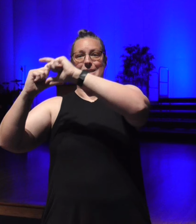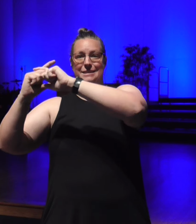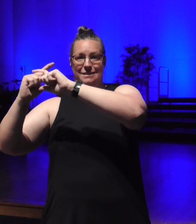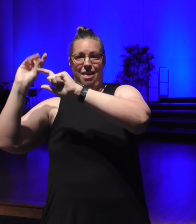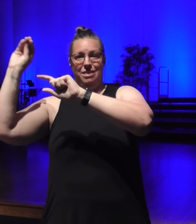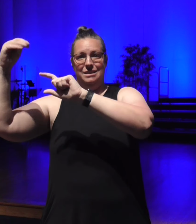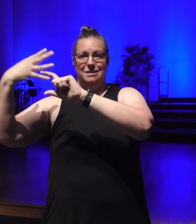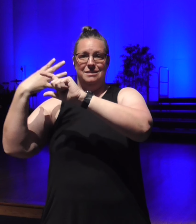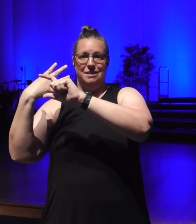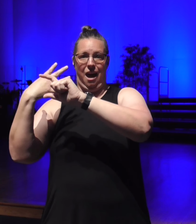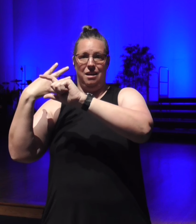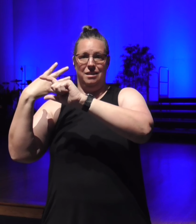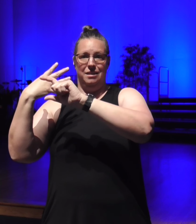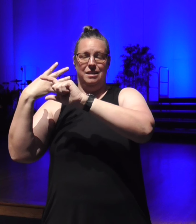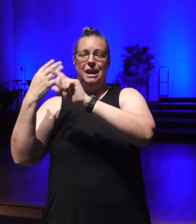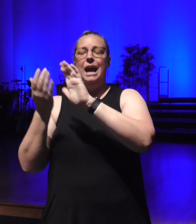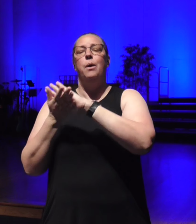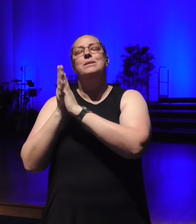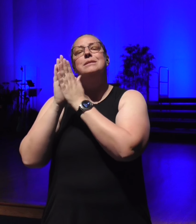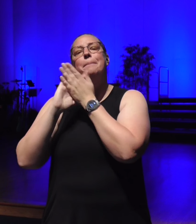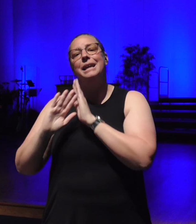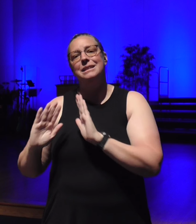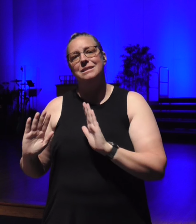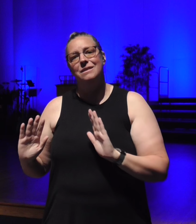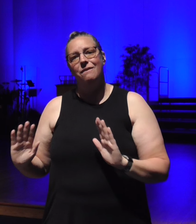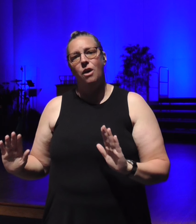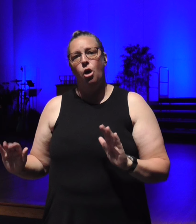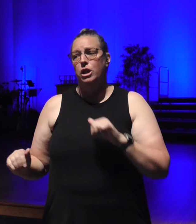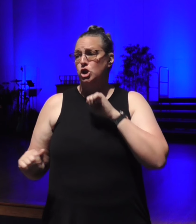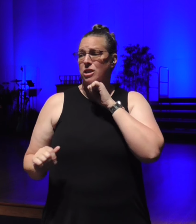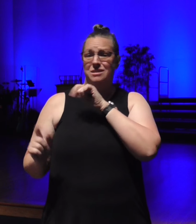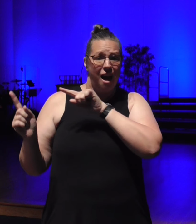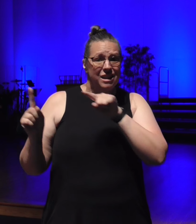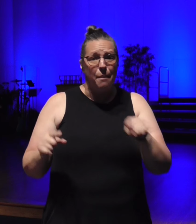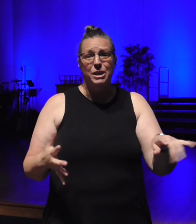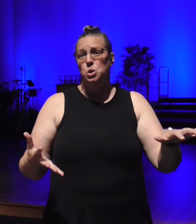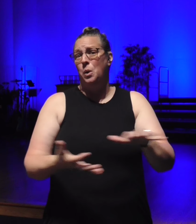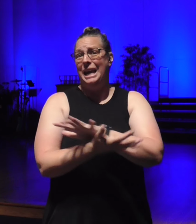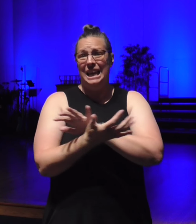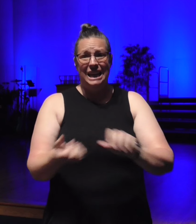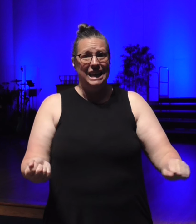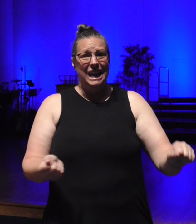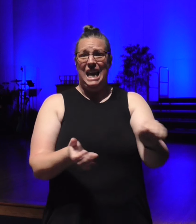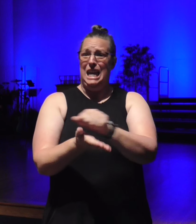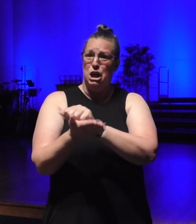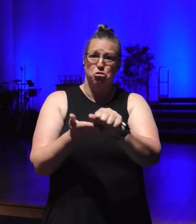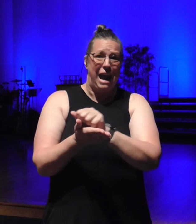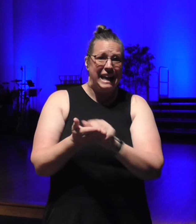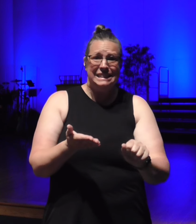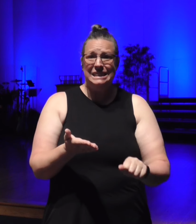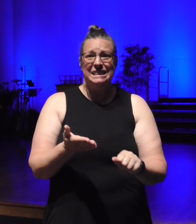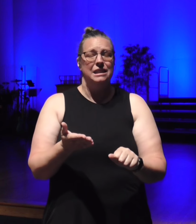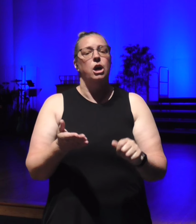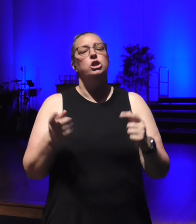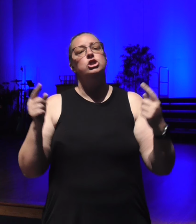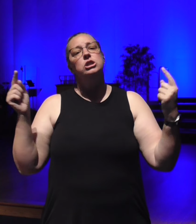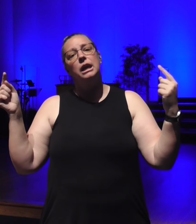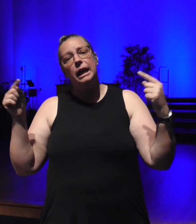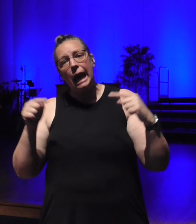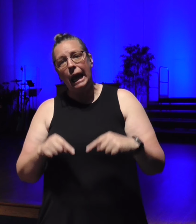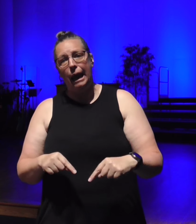She had not come to erase. She had come to remember, to unite, to